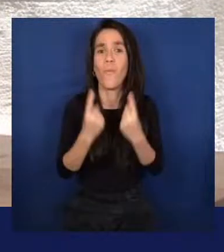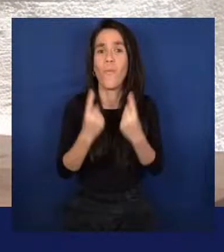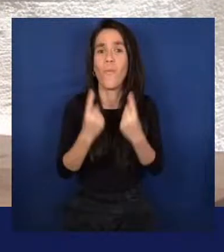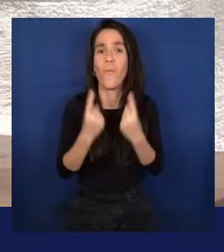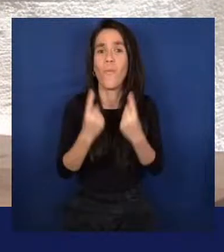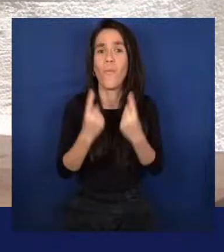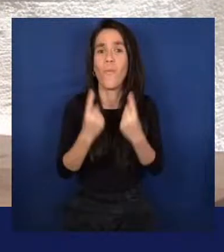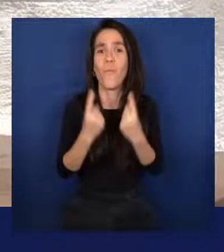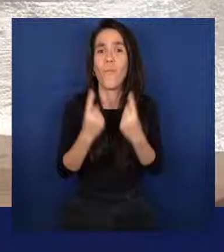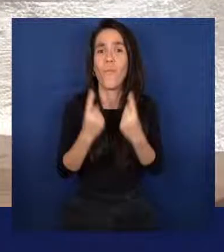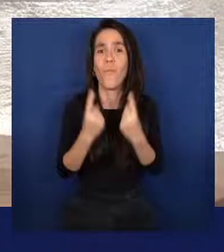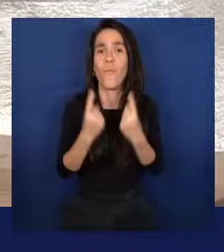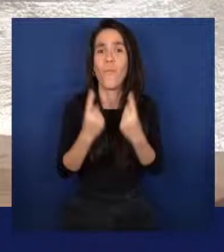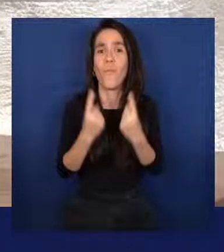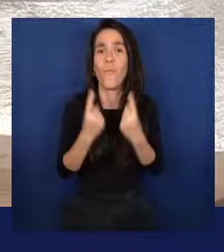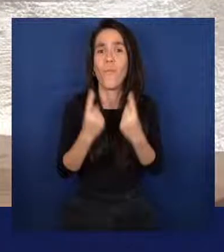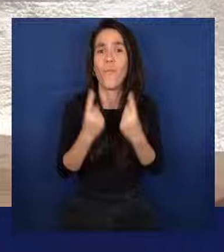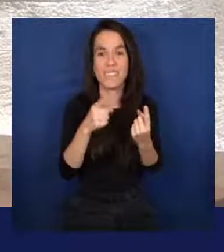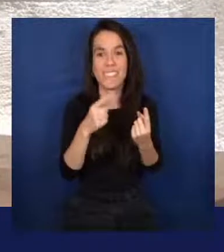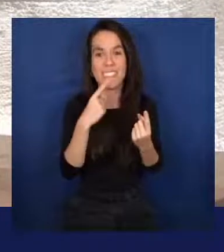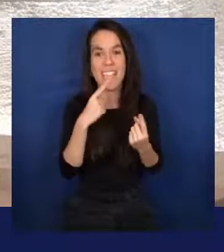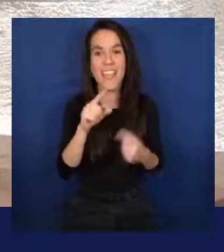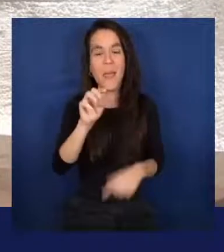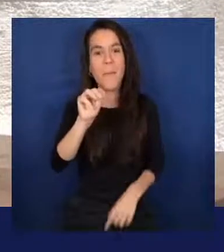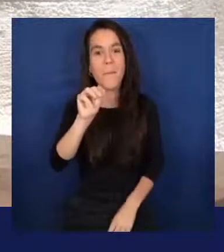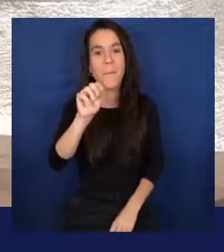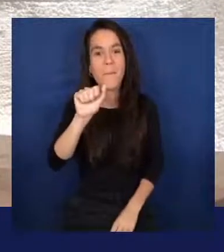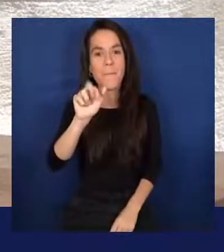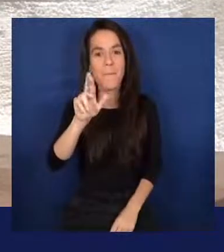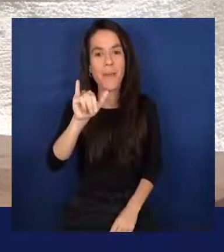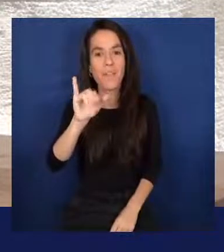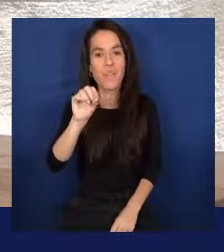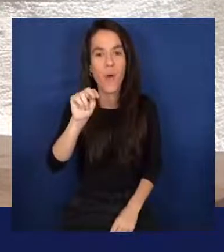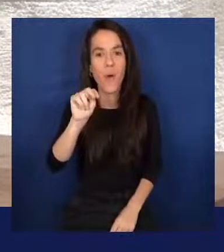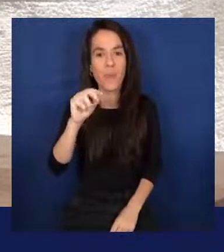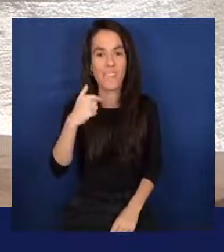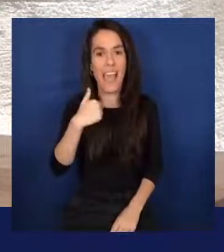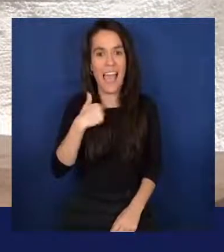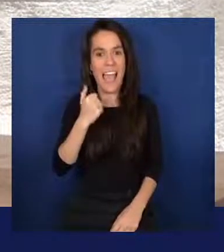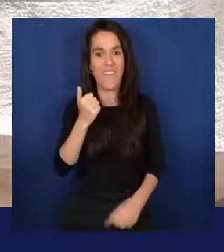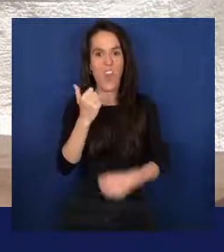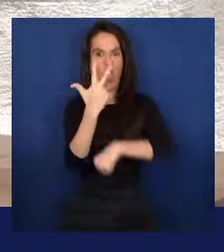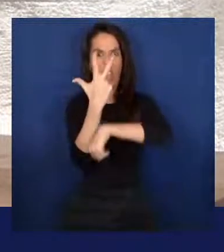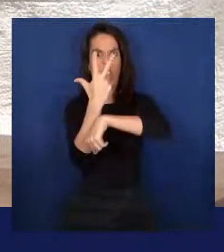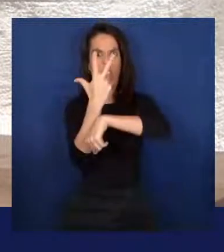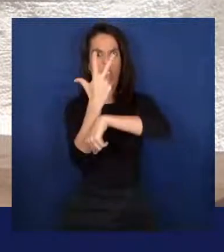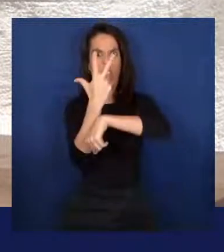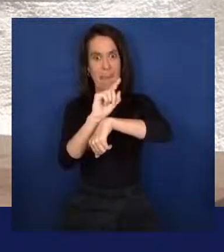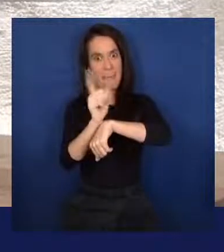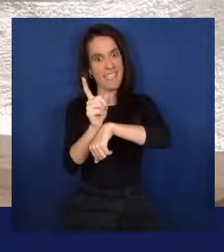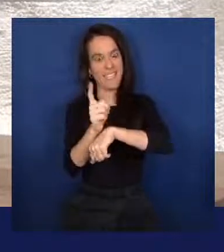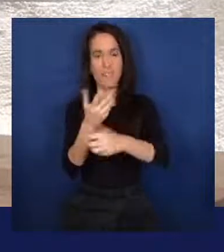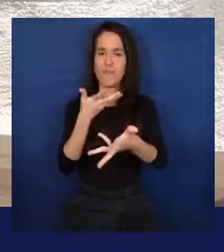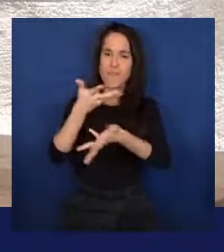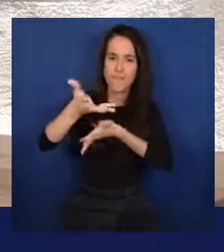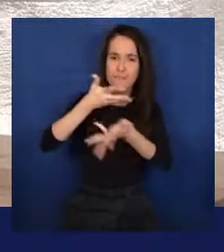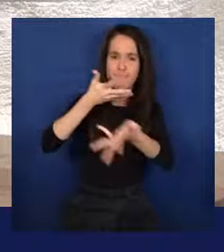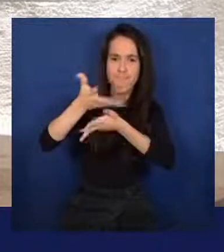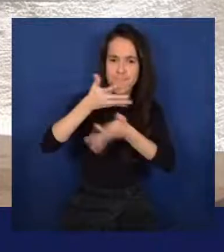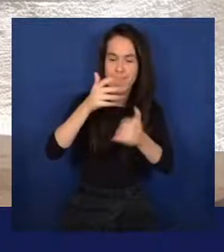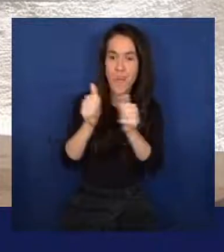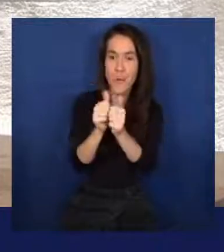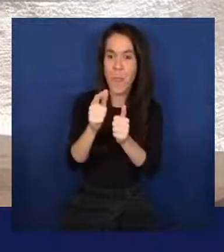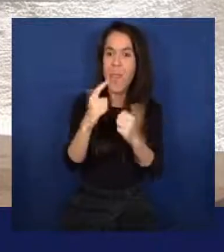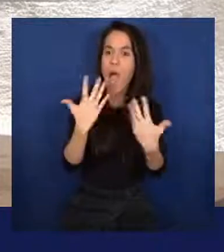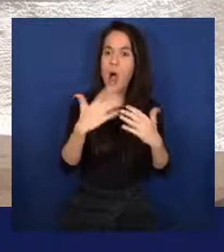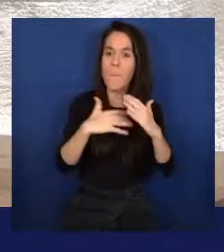there to be? And they told me, Marion, that I have a half hour to talk to you. Oh, wow. About building models with computer